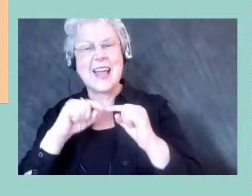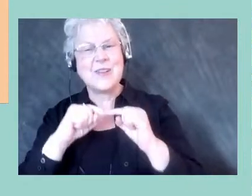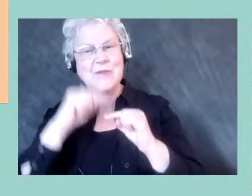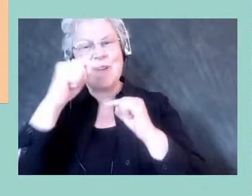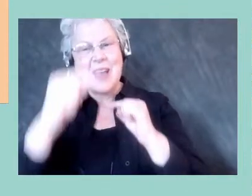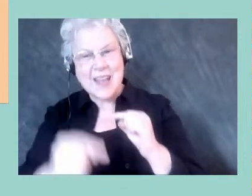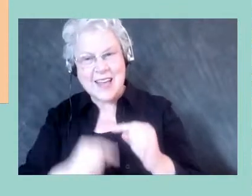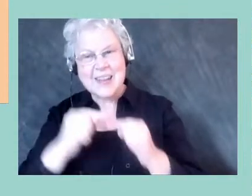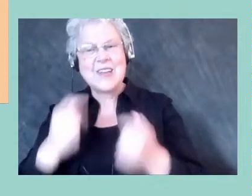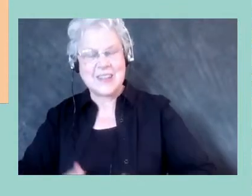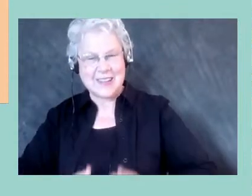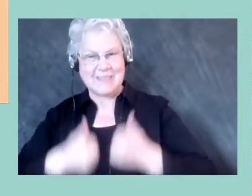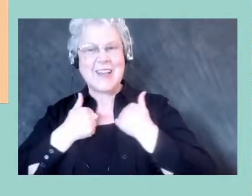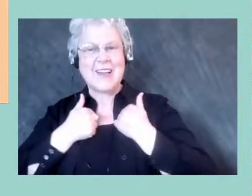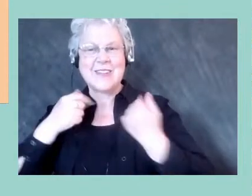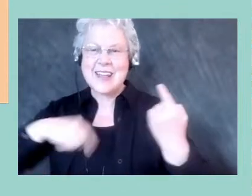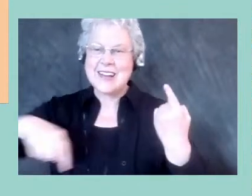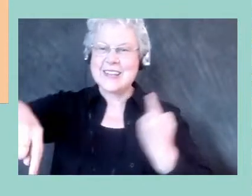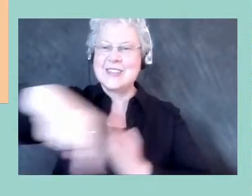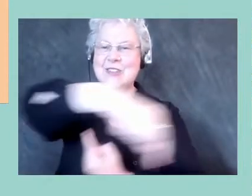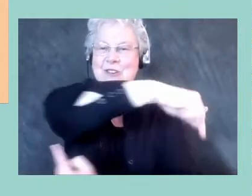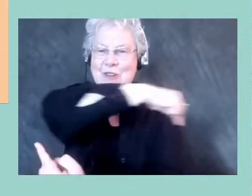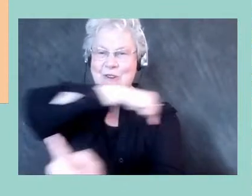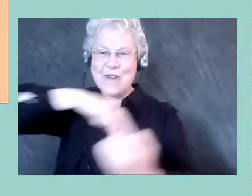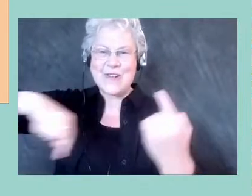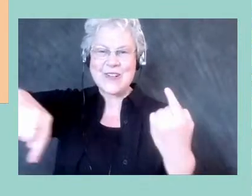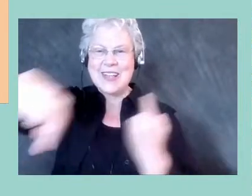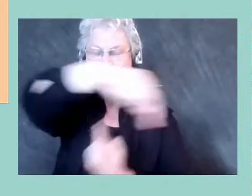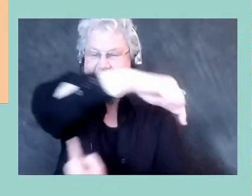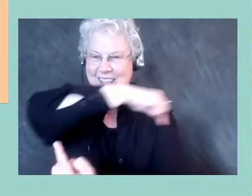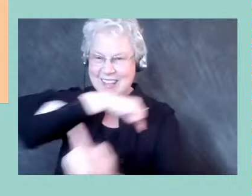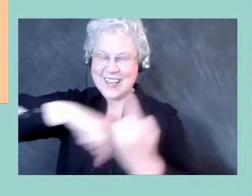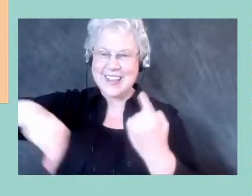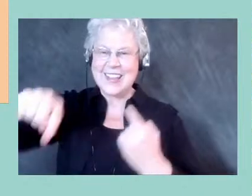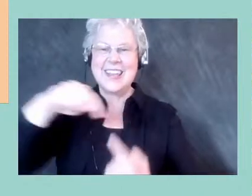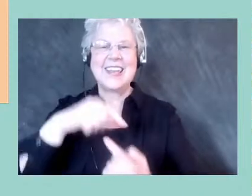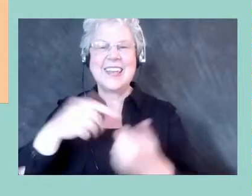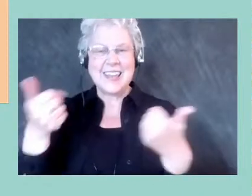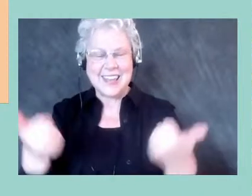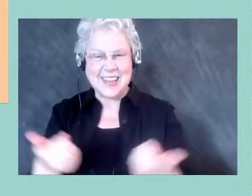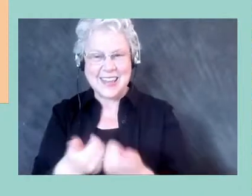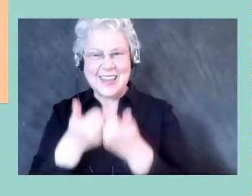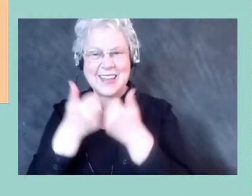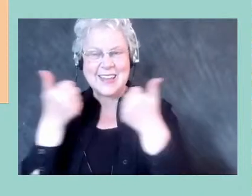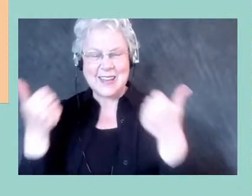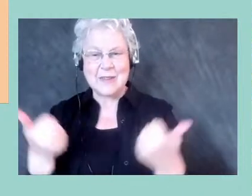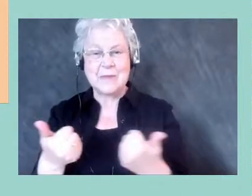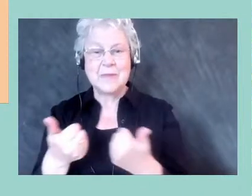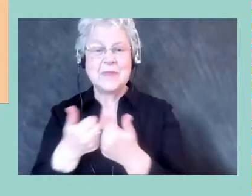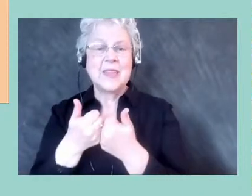go round and round and round in the circle again.